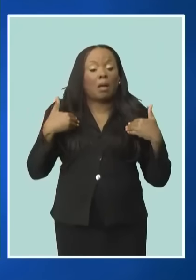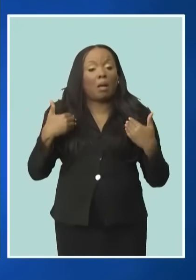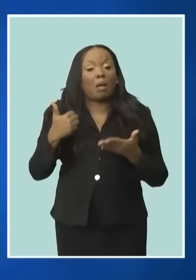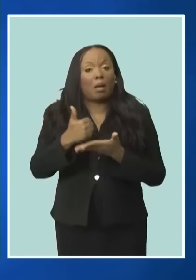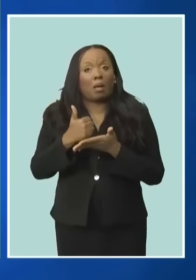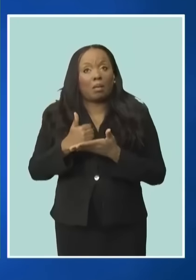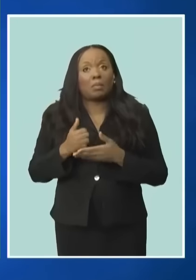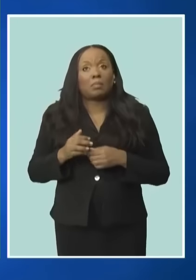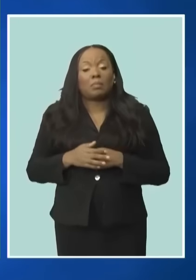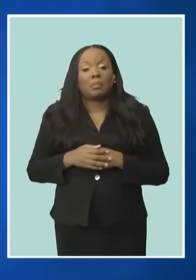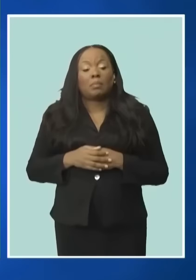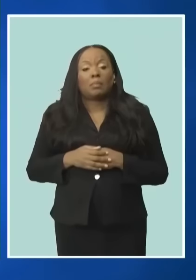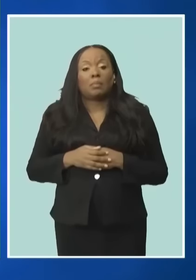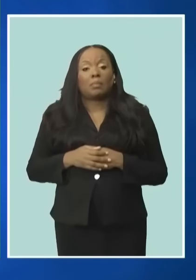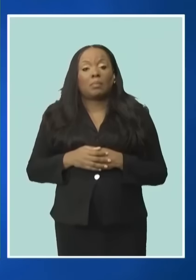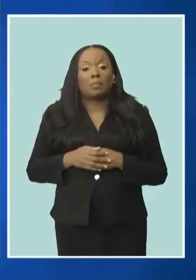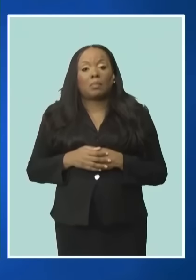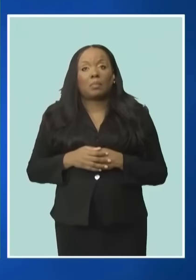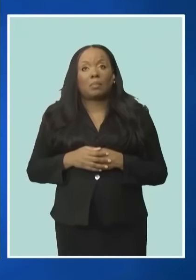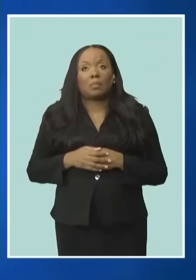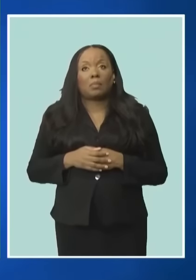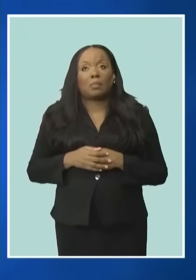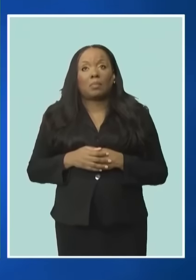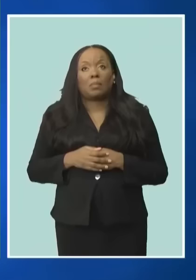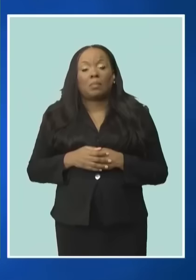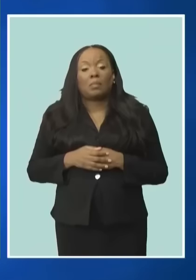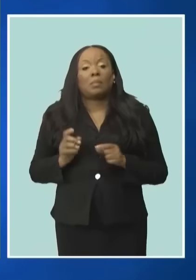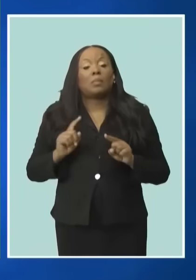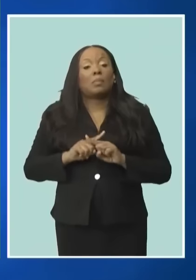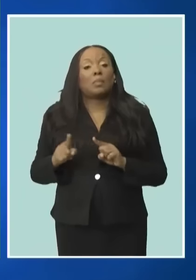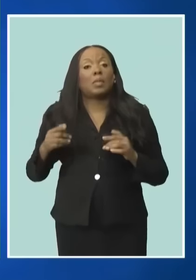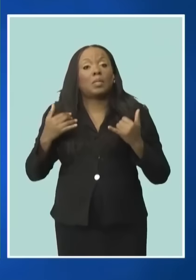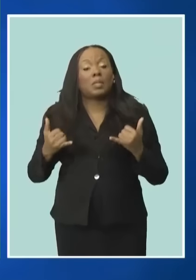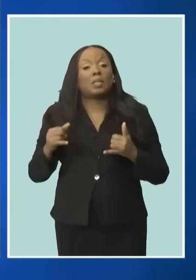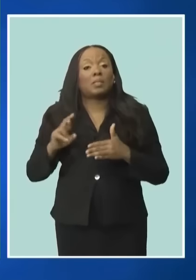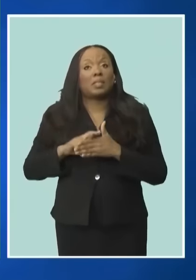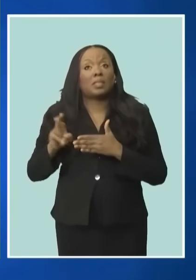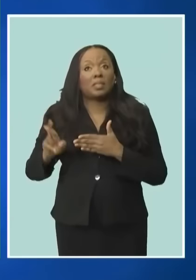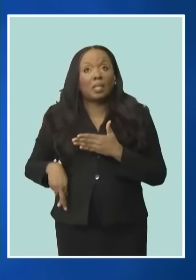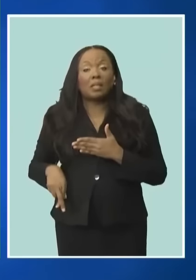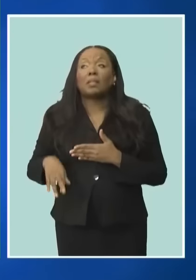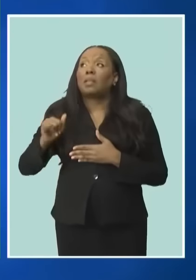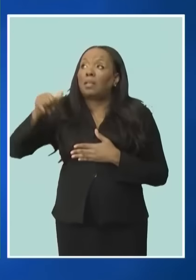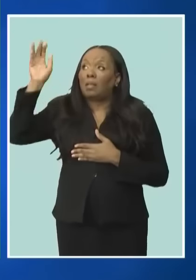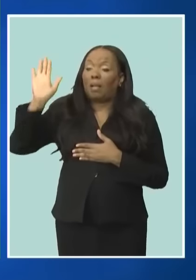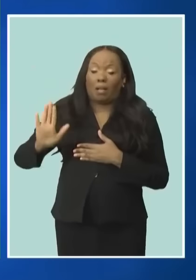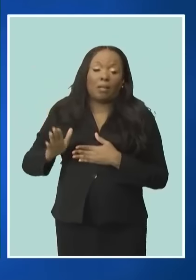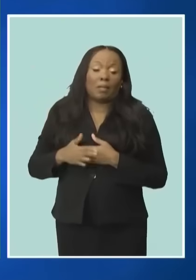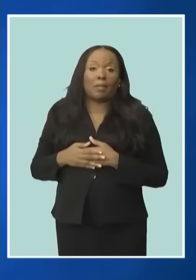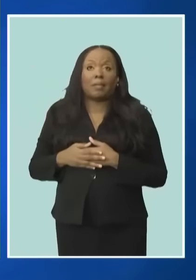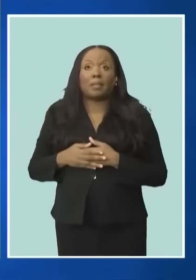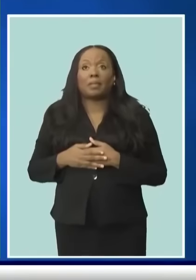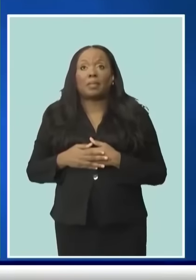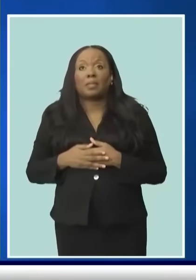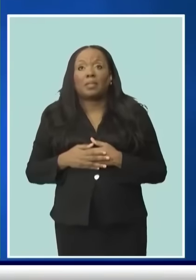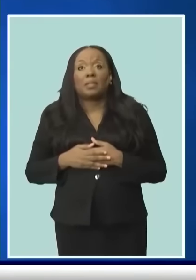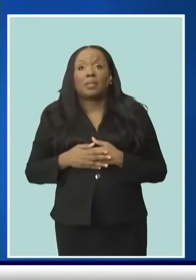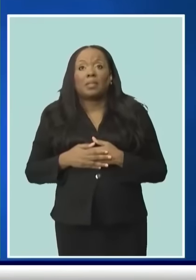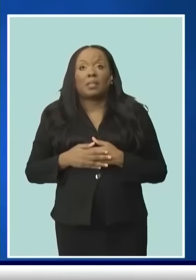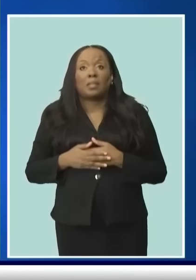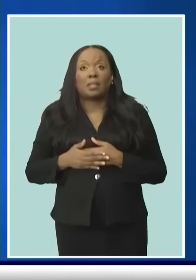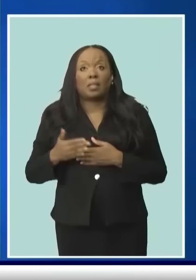assistance. But she says she was leaving the outcome of today's by-election in God's hands. I know that people have been